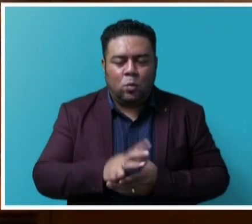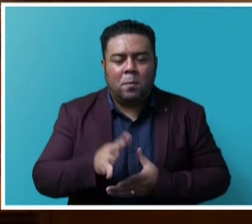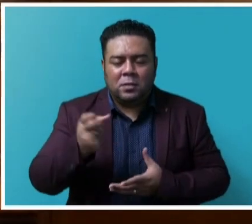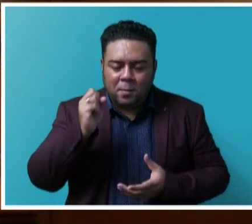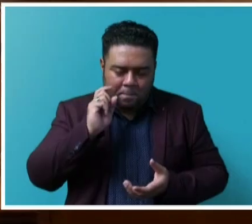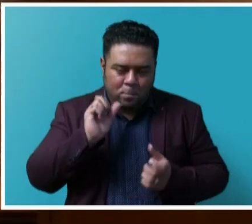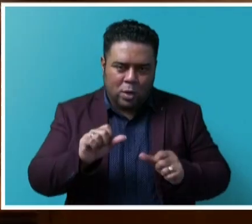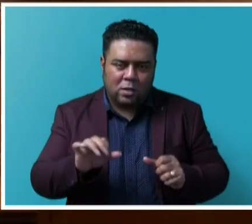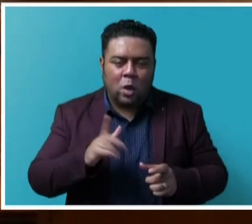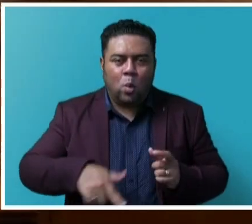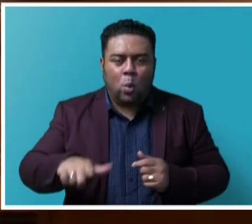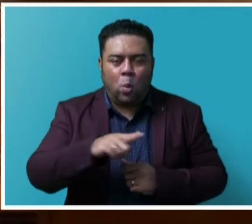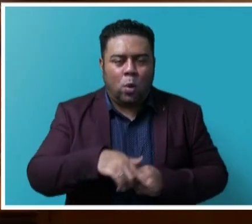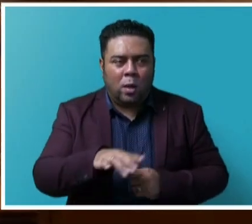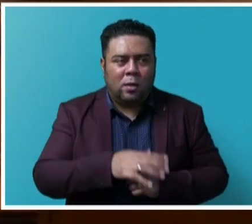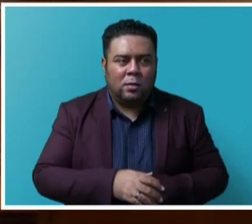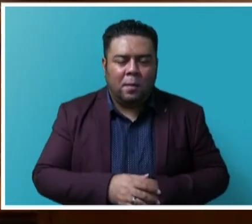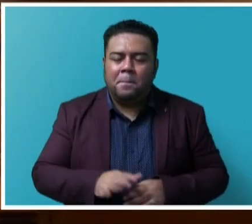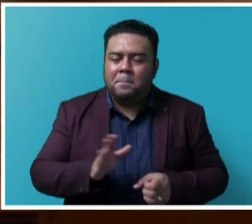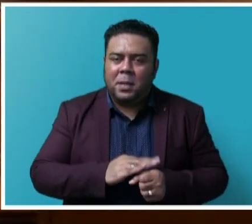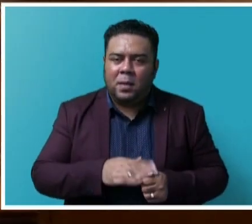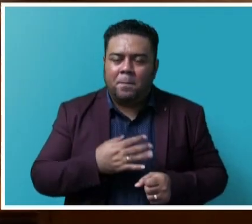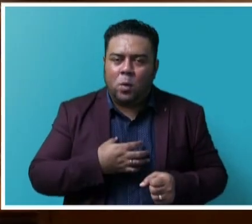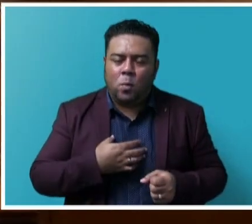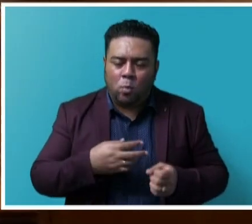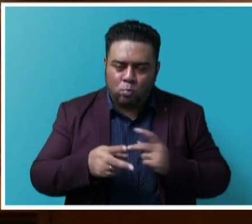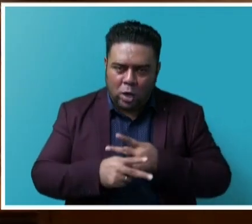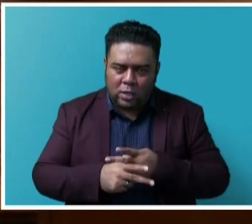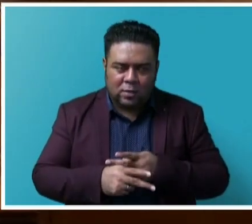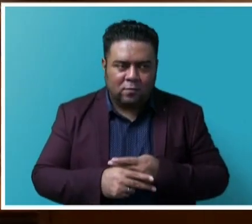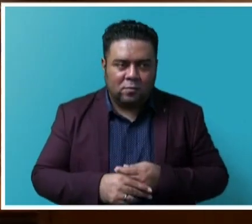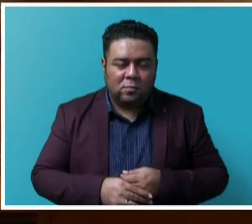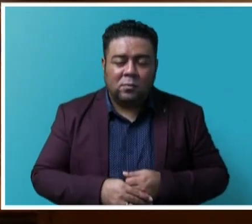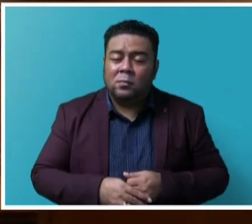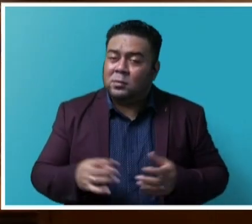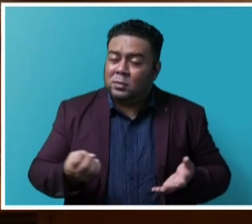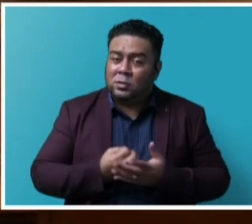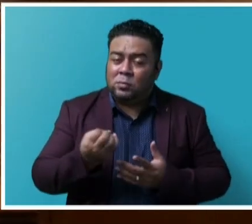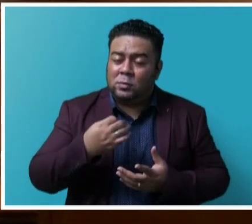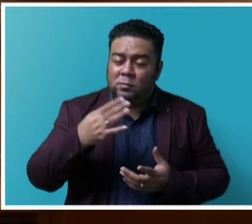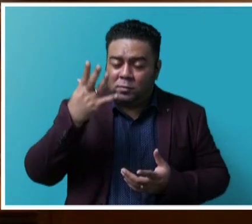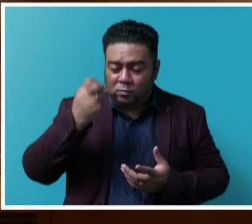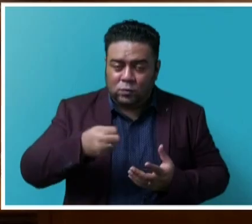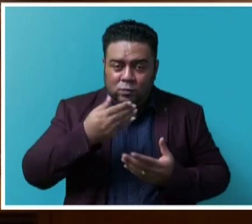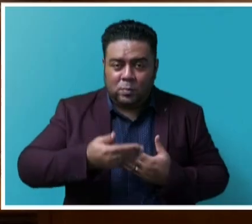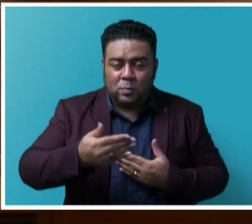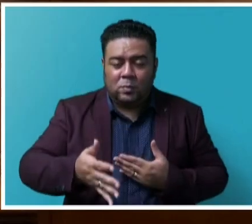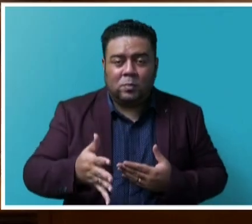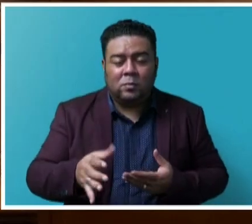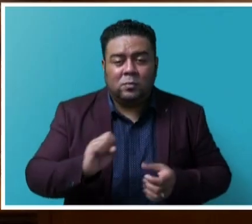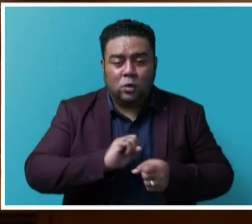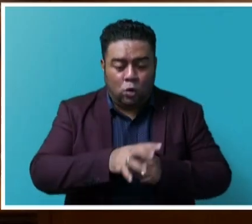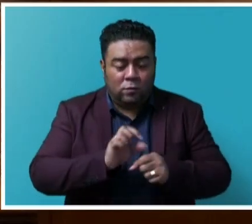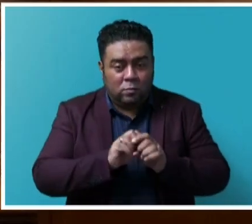local industries and make them more productive. Although the economy has moved beyond the pre-pandemic level